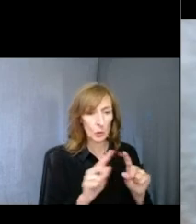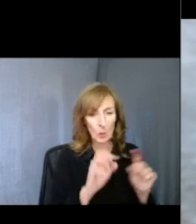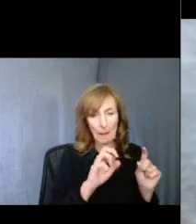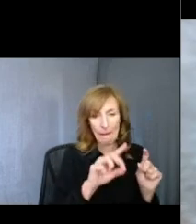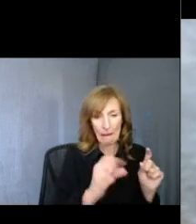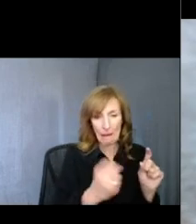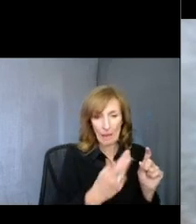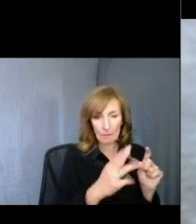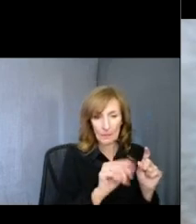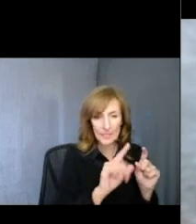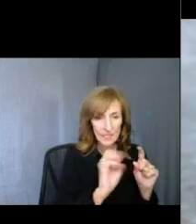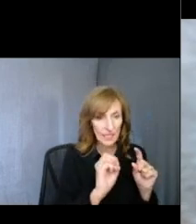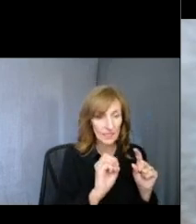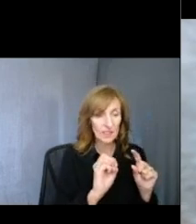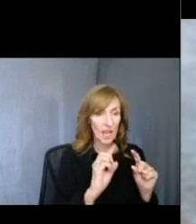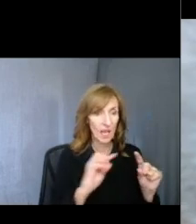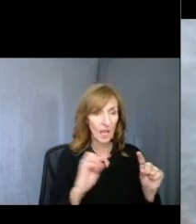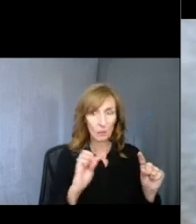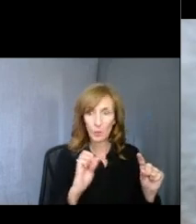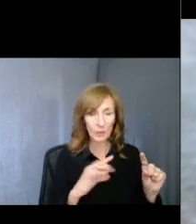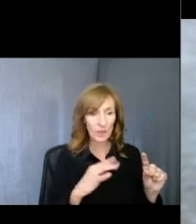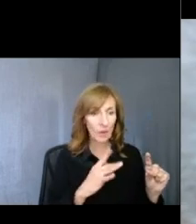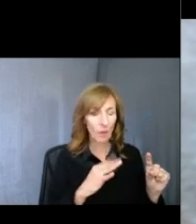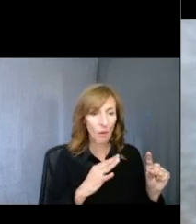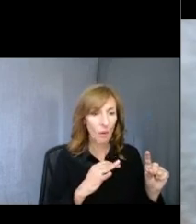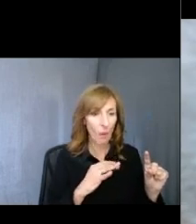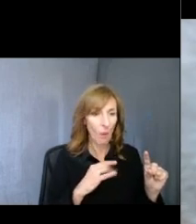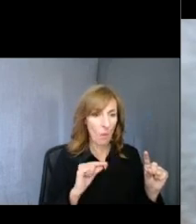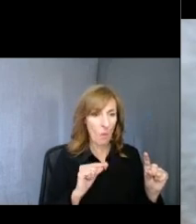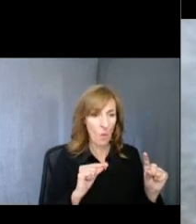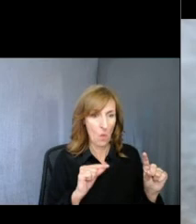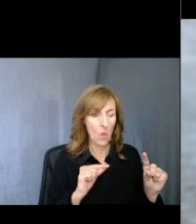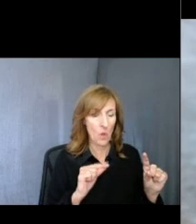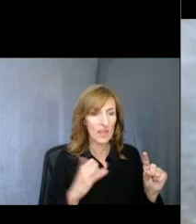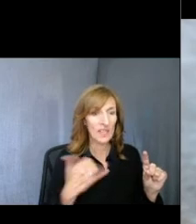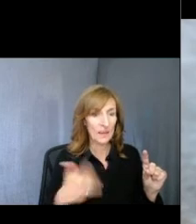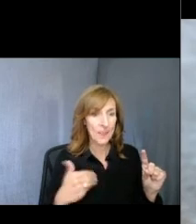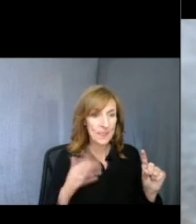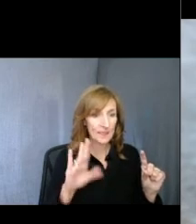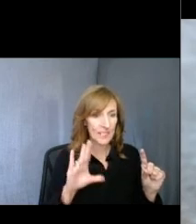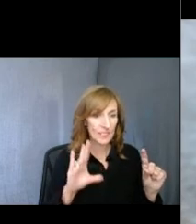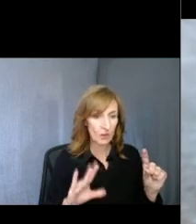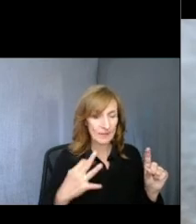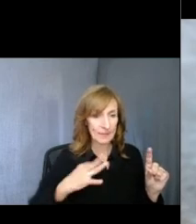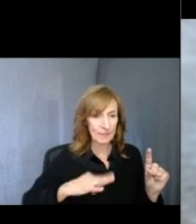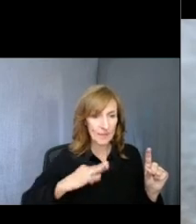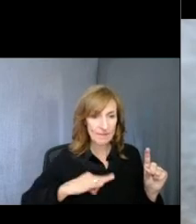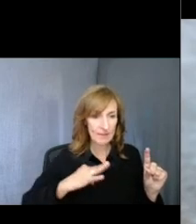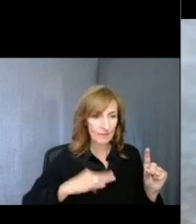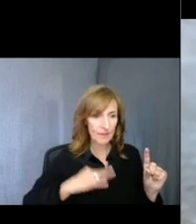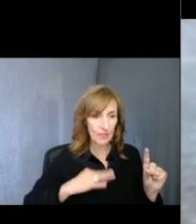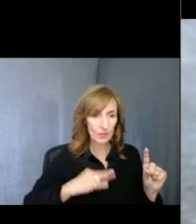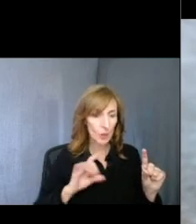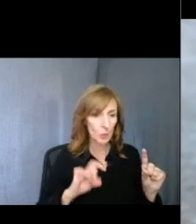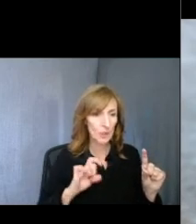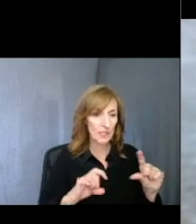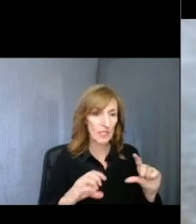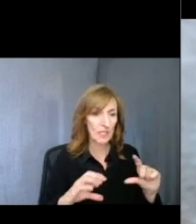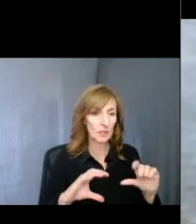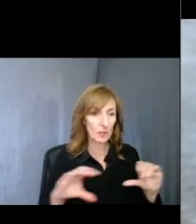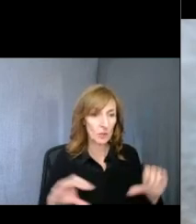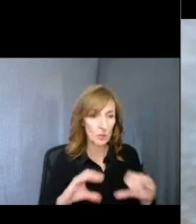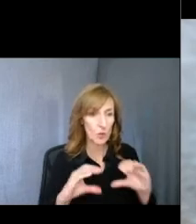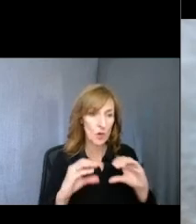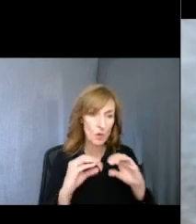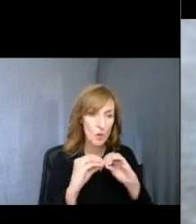were like, wow, this is very beneficial, but we need to know more. So we did a series of studies to figure out how to